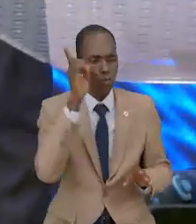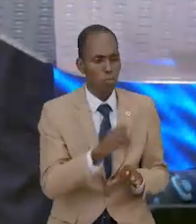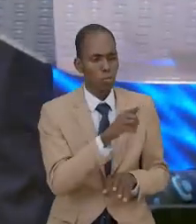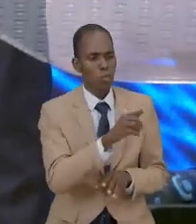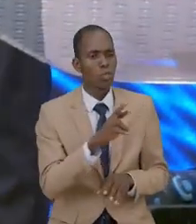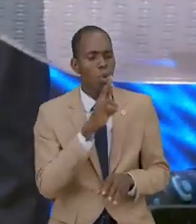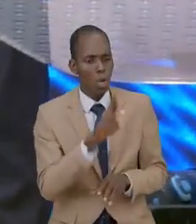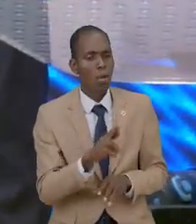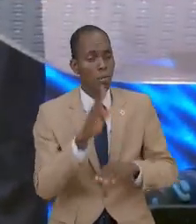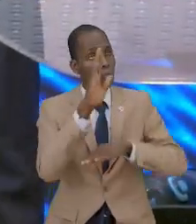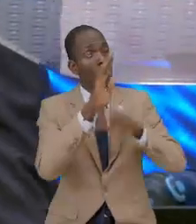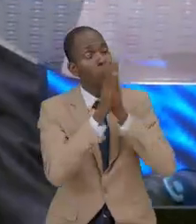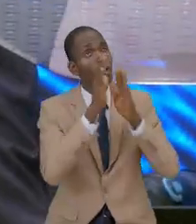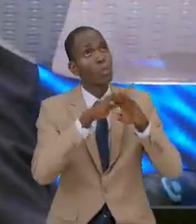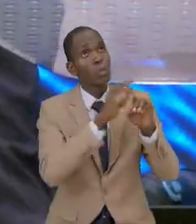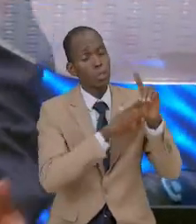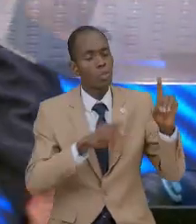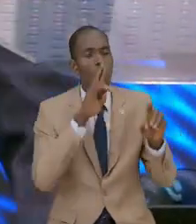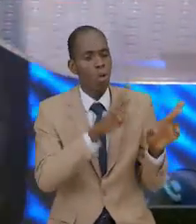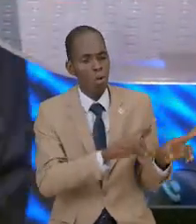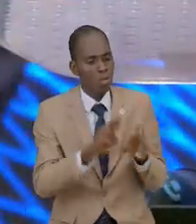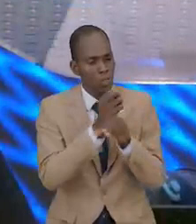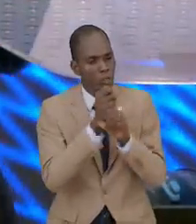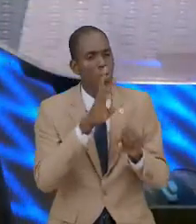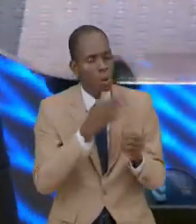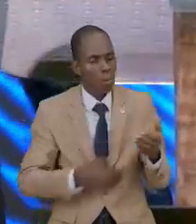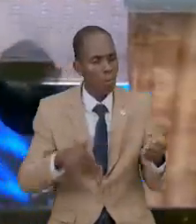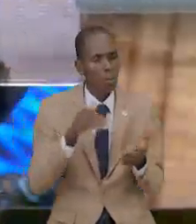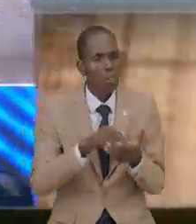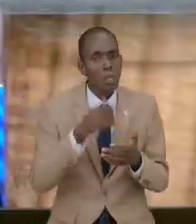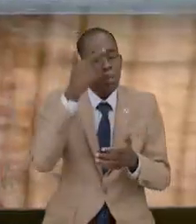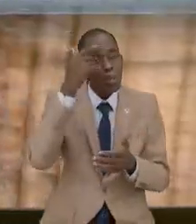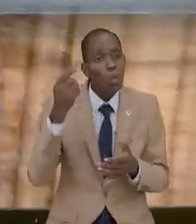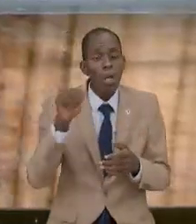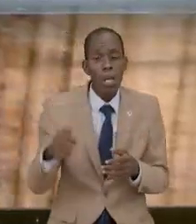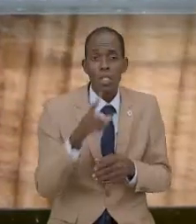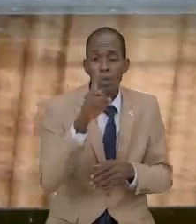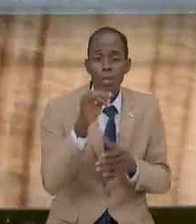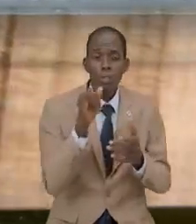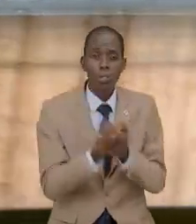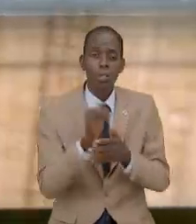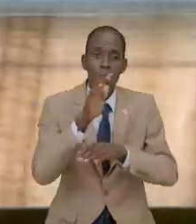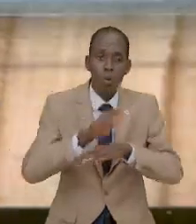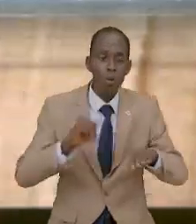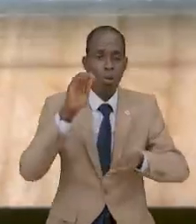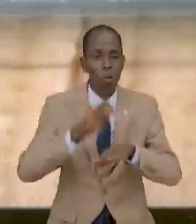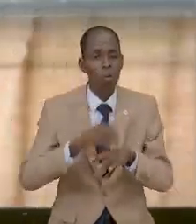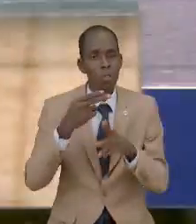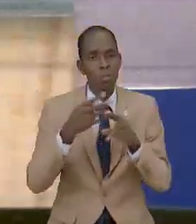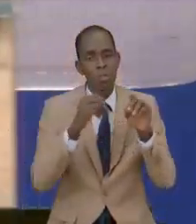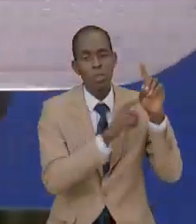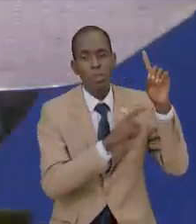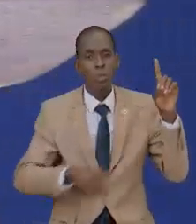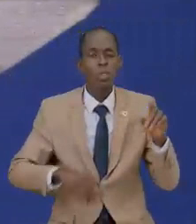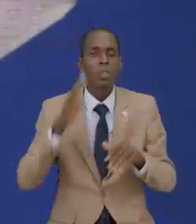called upon the name of the Lord, you're saved, you're born again, because whosoever shall call upon the name